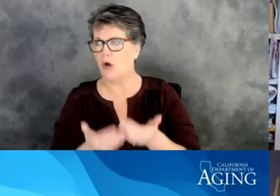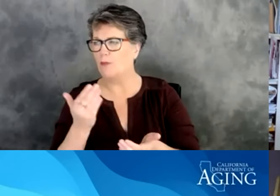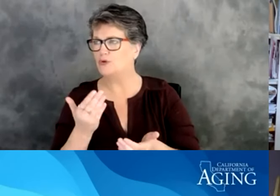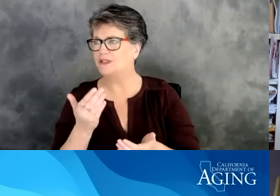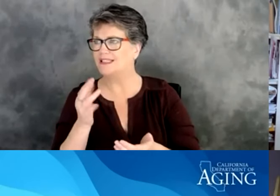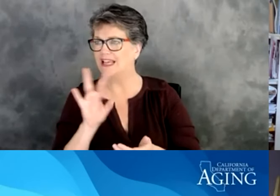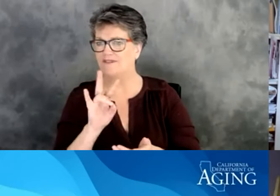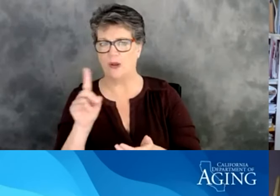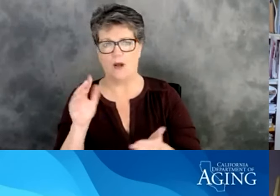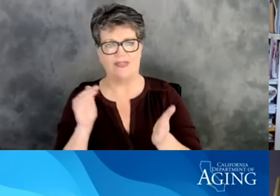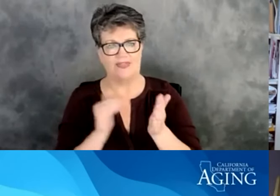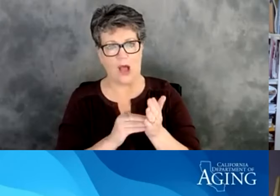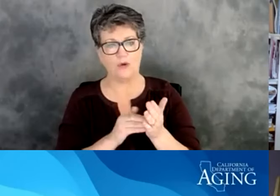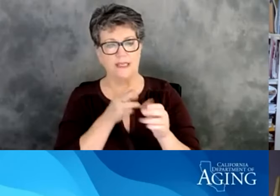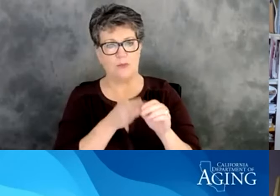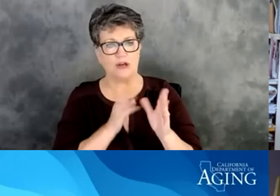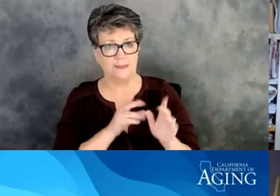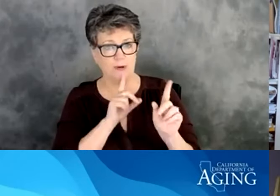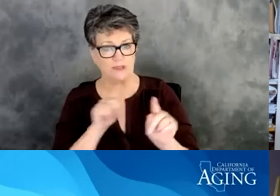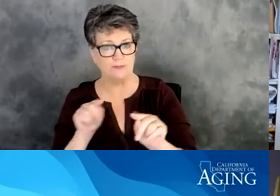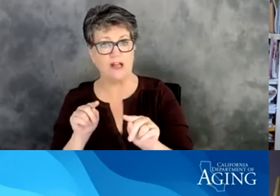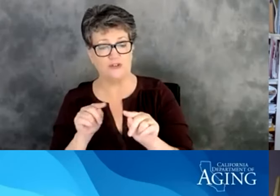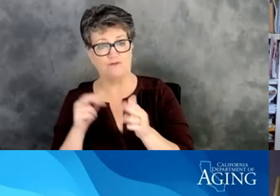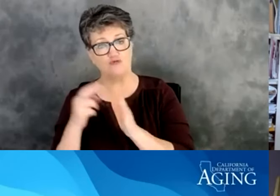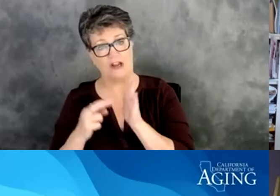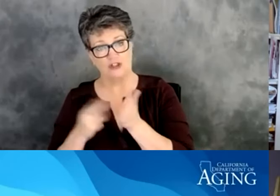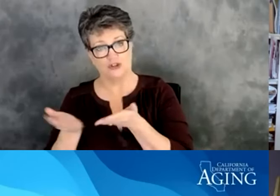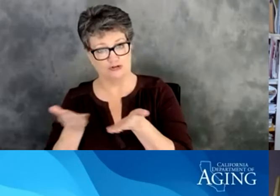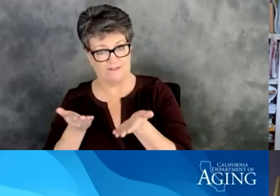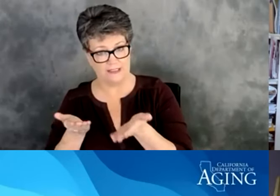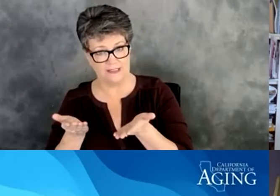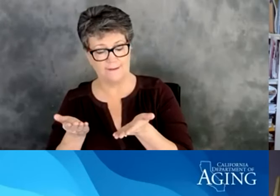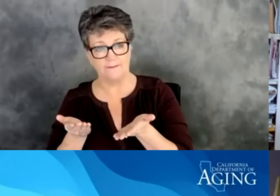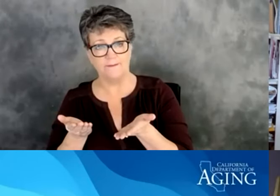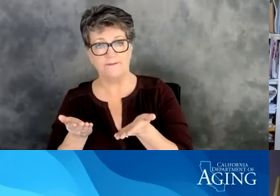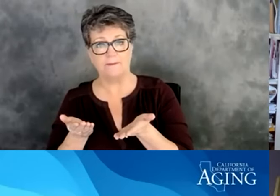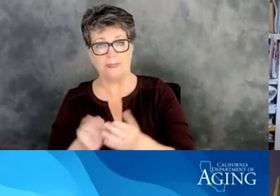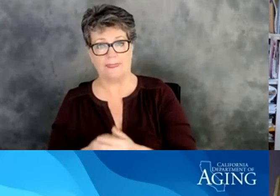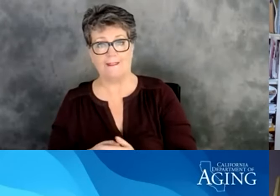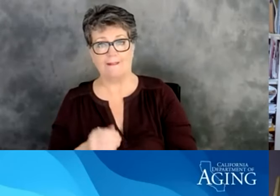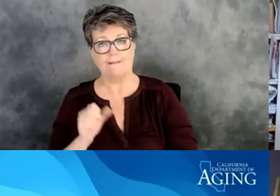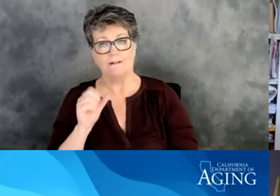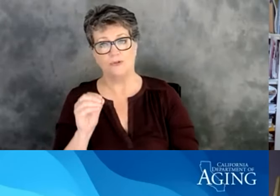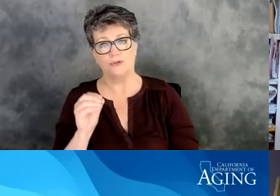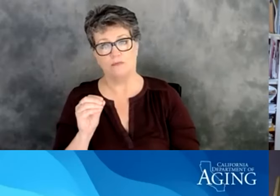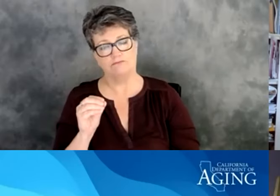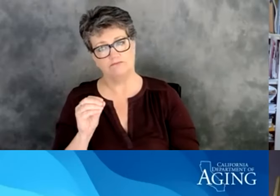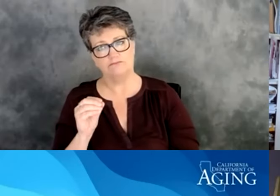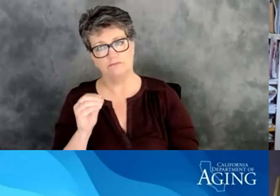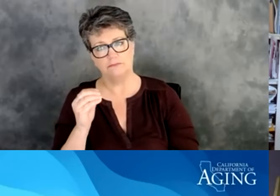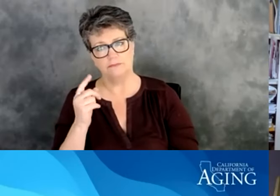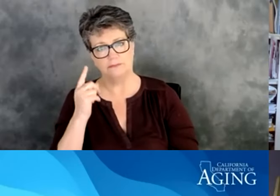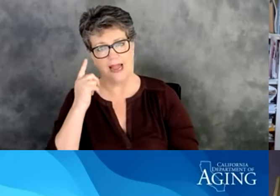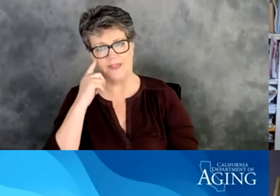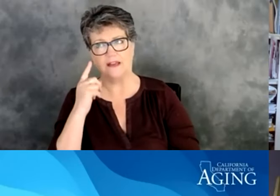71,000 participant responses for our registered services. So I think